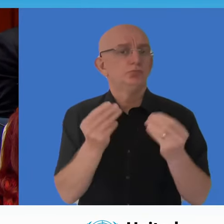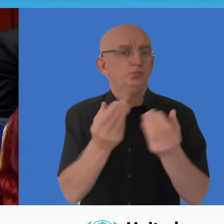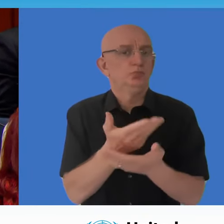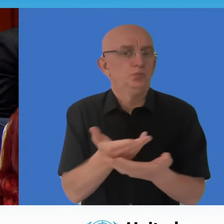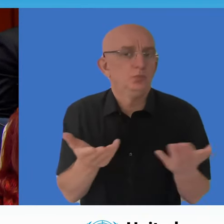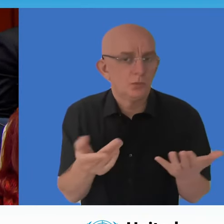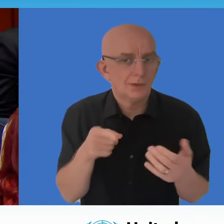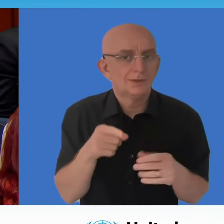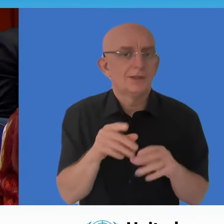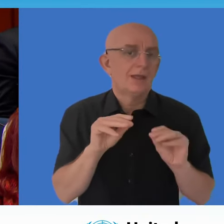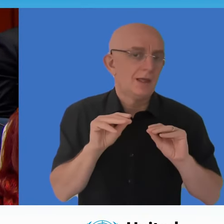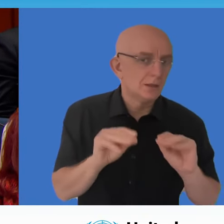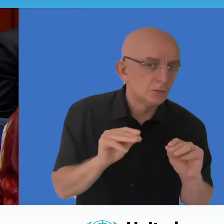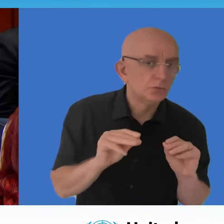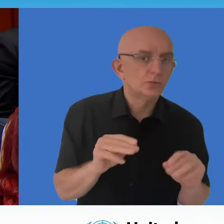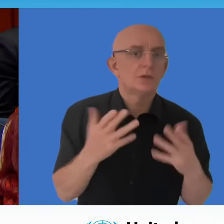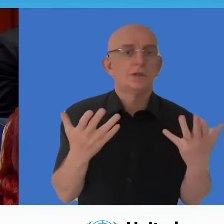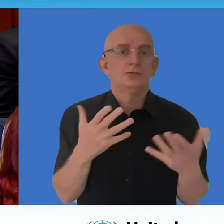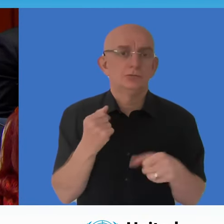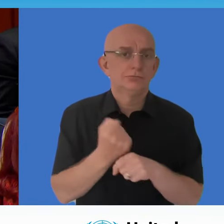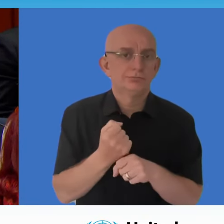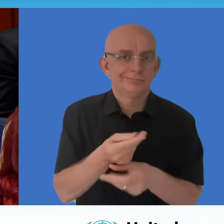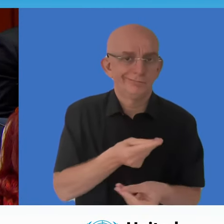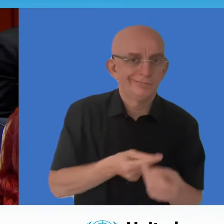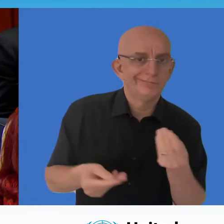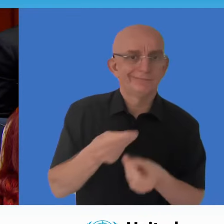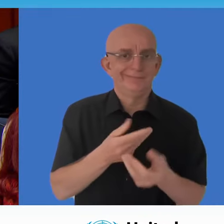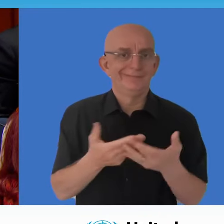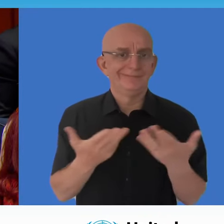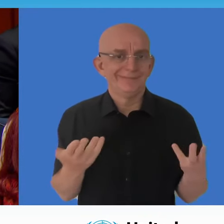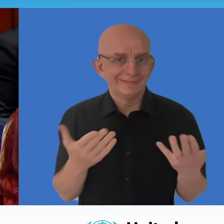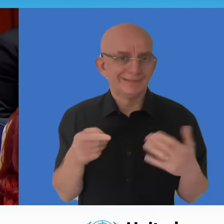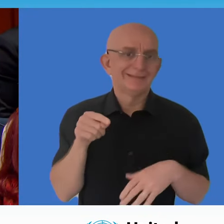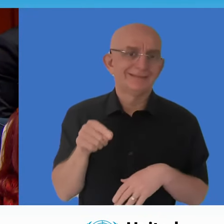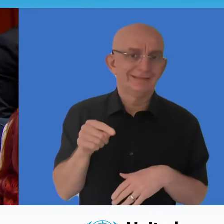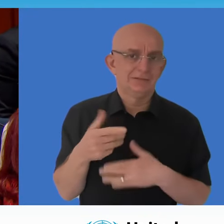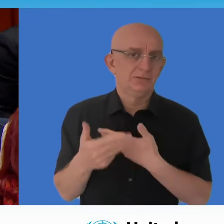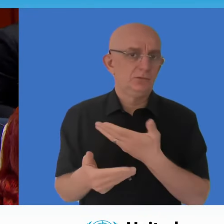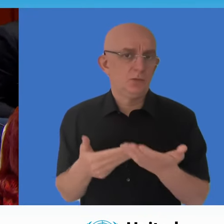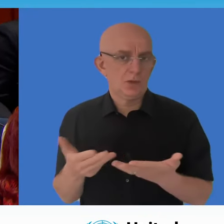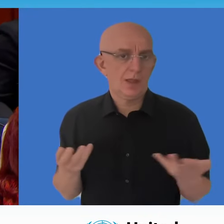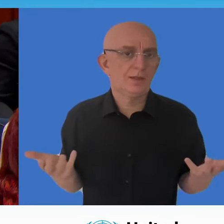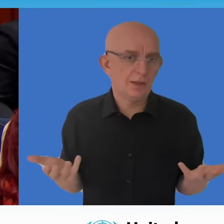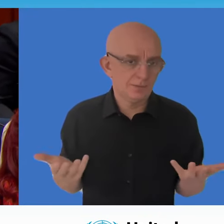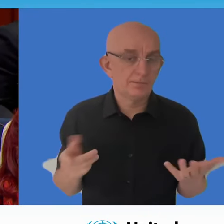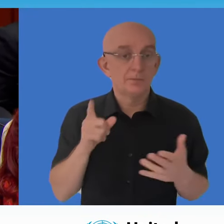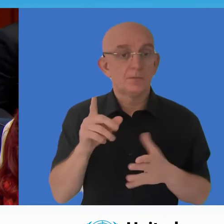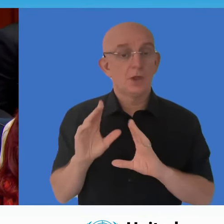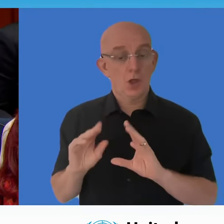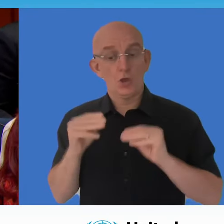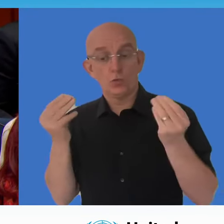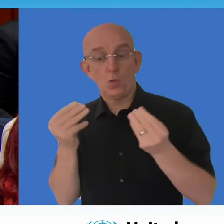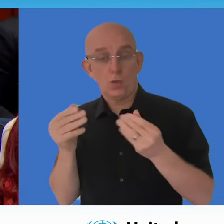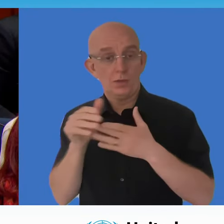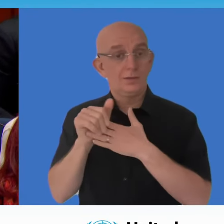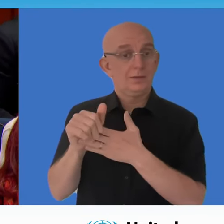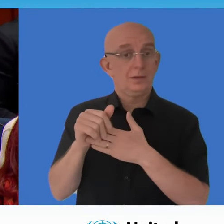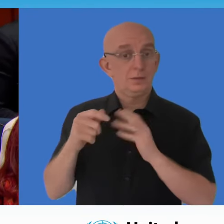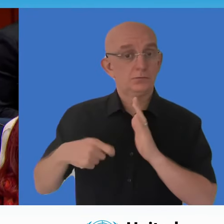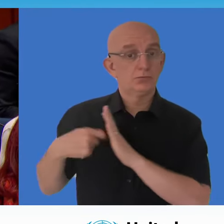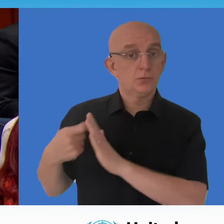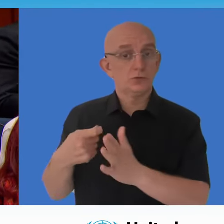Youth-led projects can effect positive change in different areas towards building a country. The